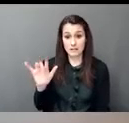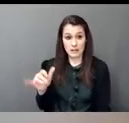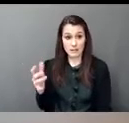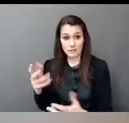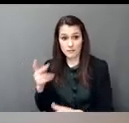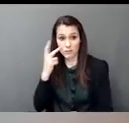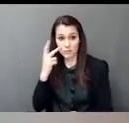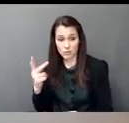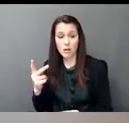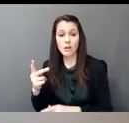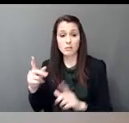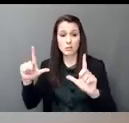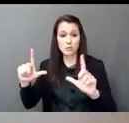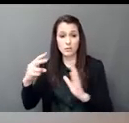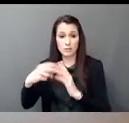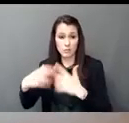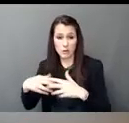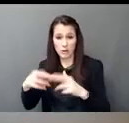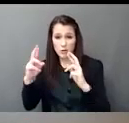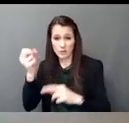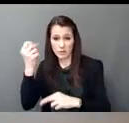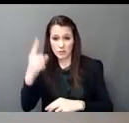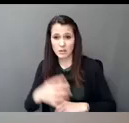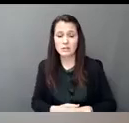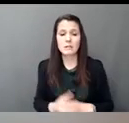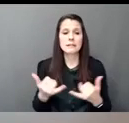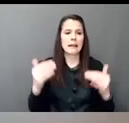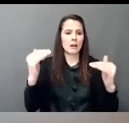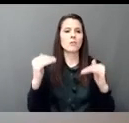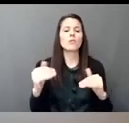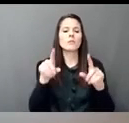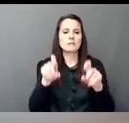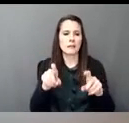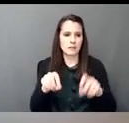that. So the next thing that we look at when we're testing websites,